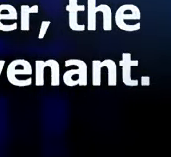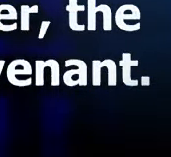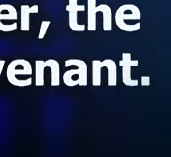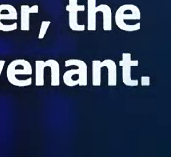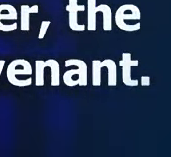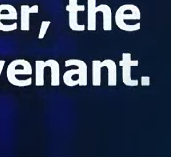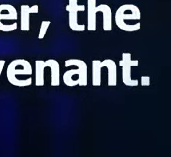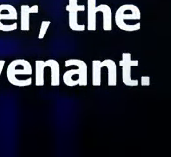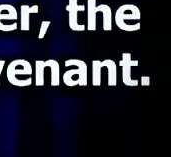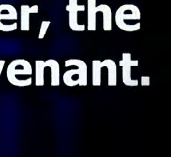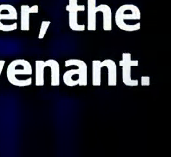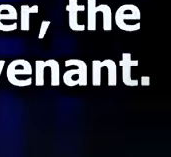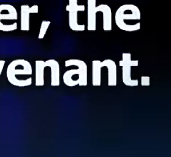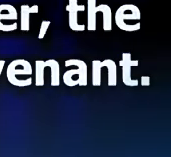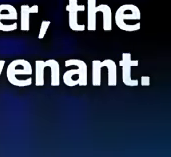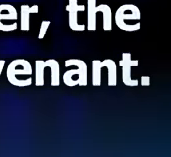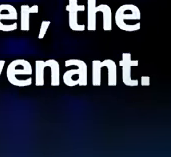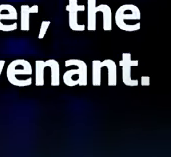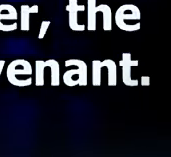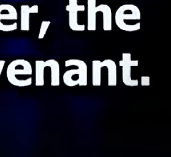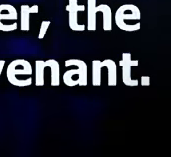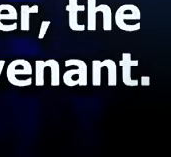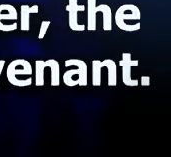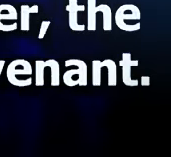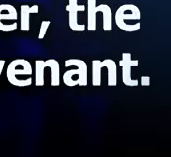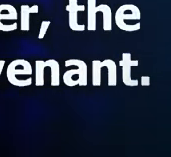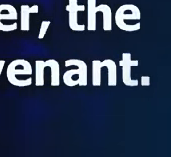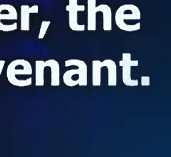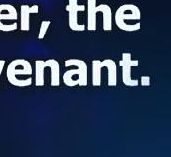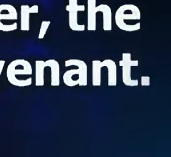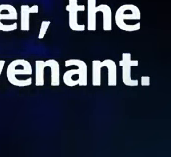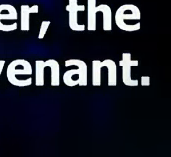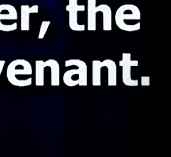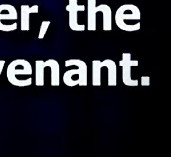a witness, the sole witness